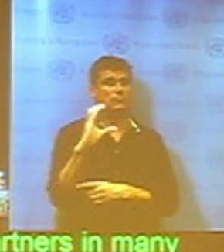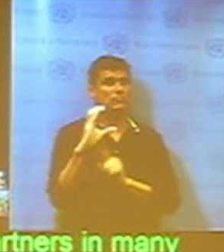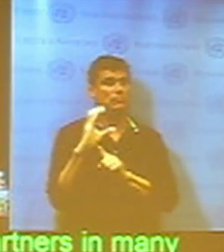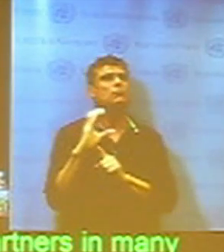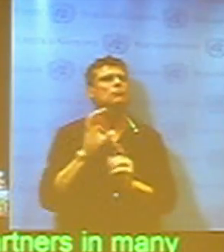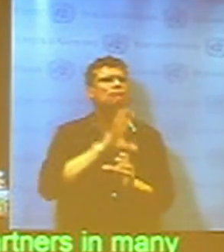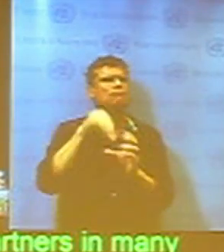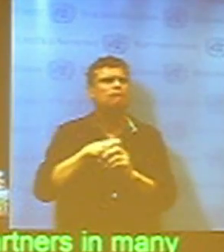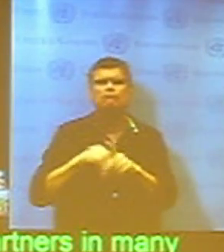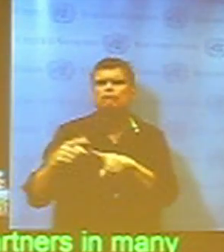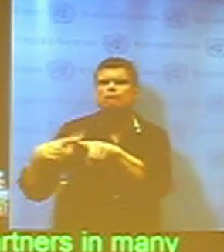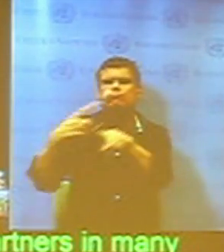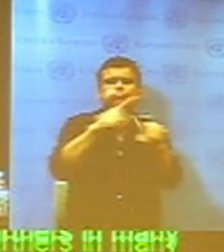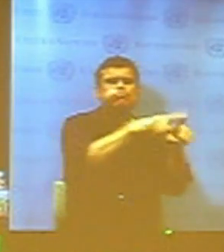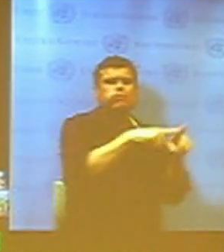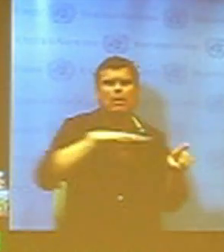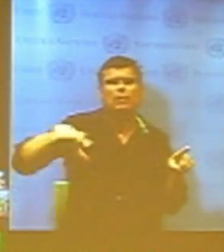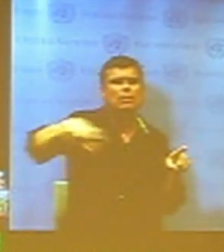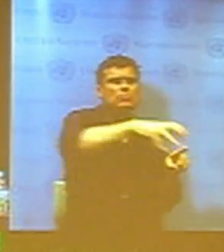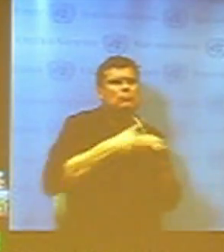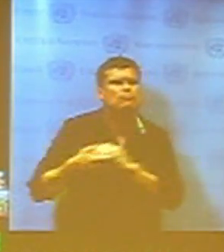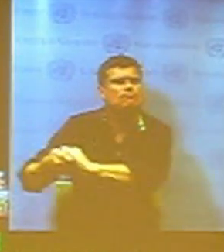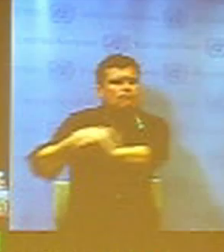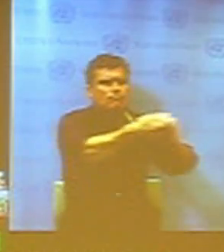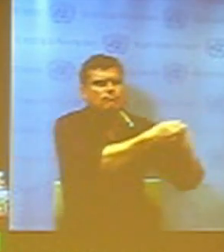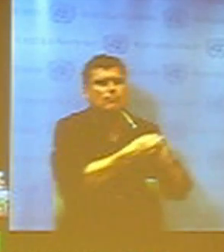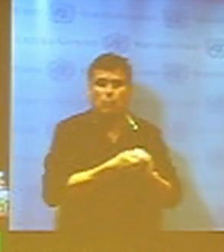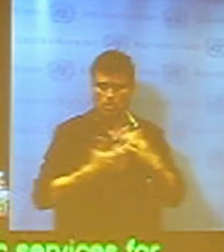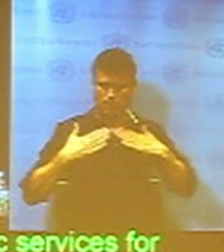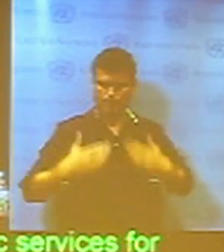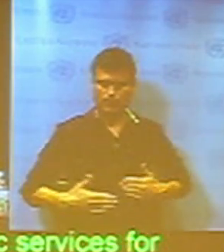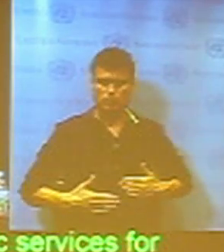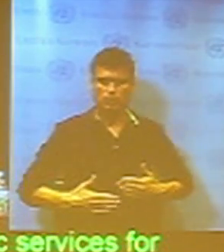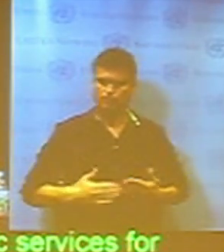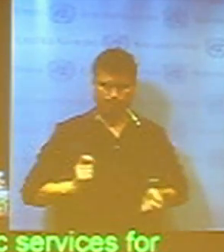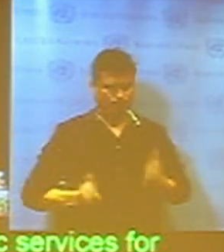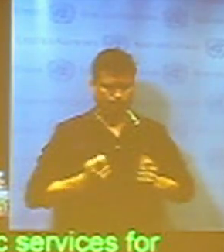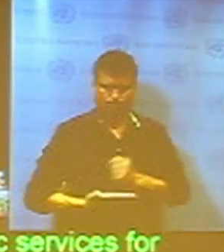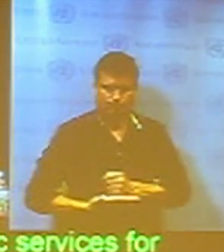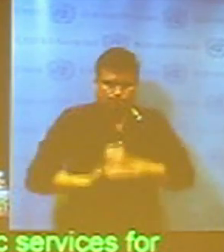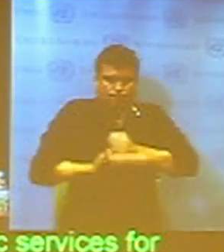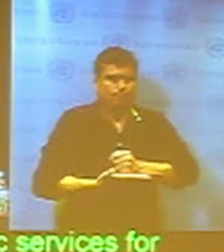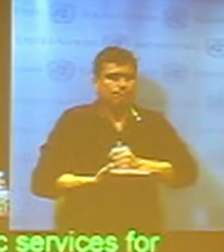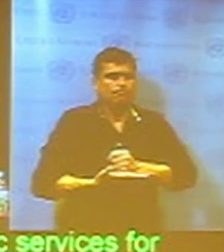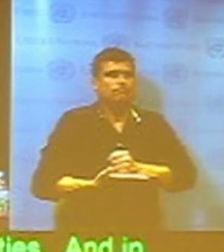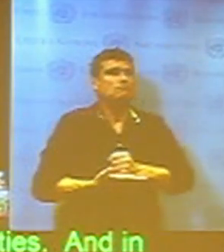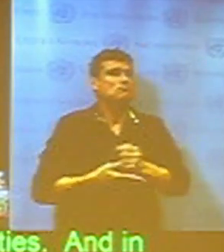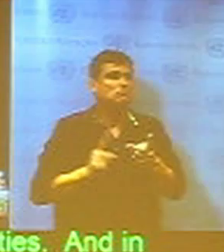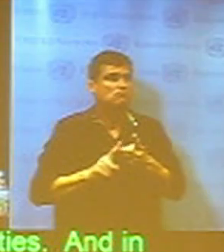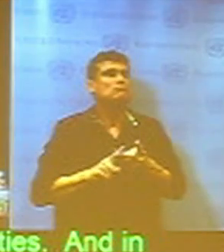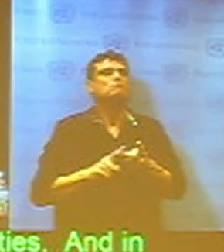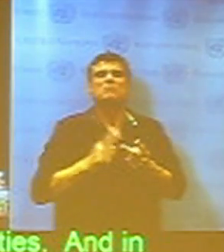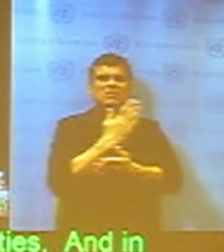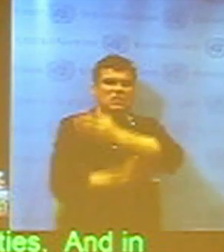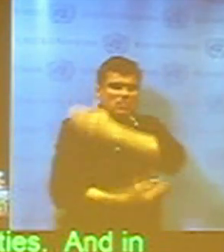with physical disabilities. And in recent years, we've started to build on that experience by delivering sport programs in